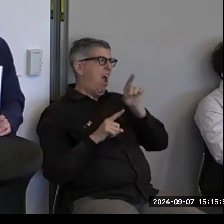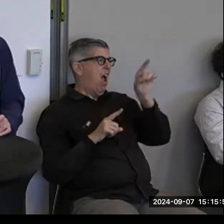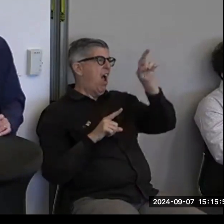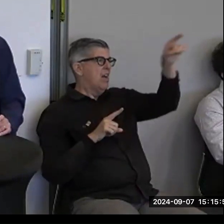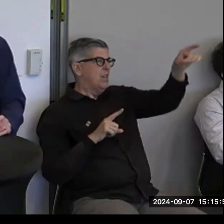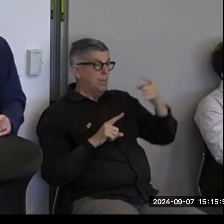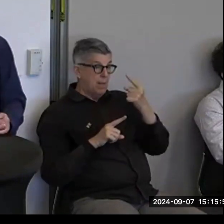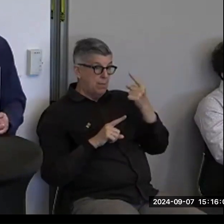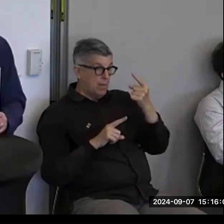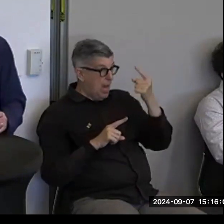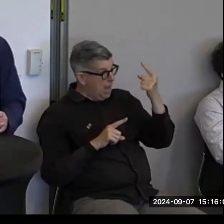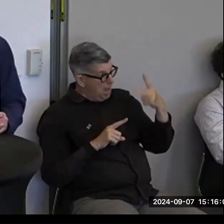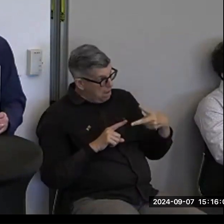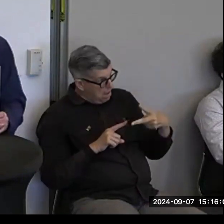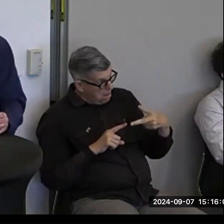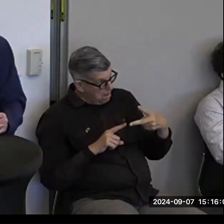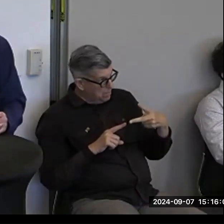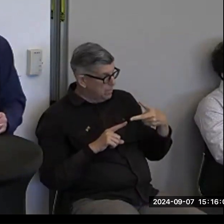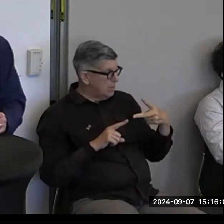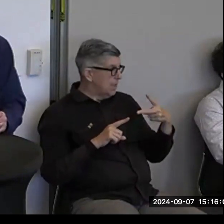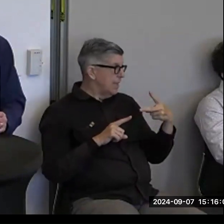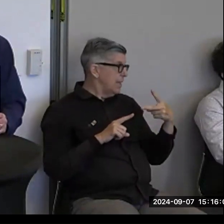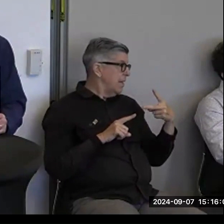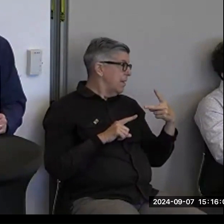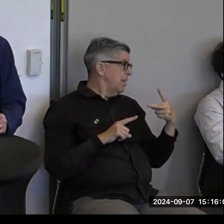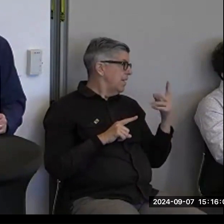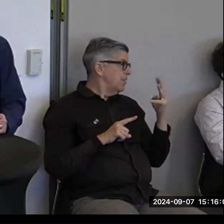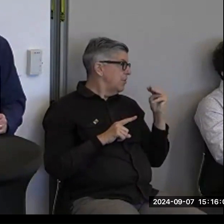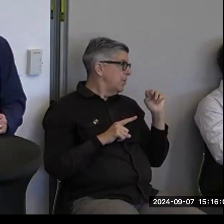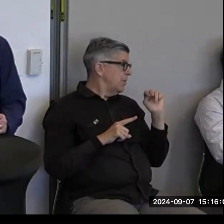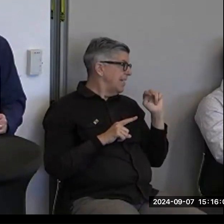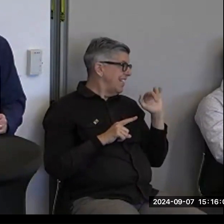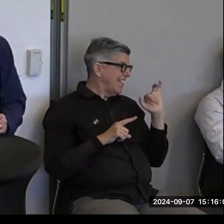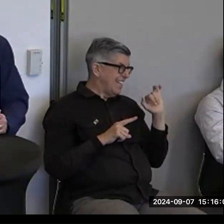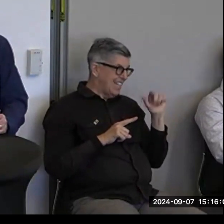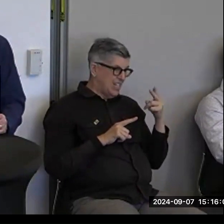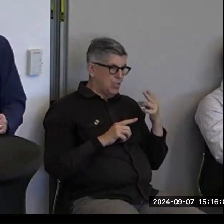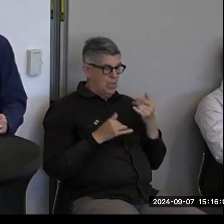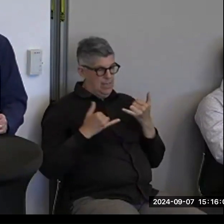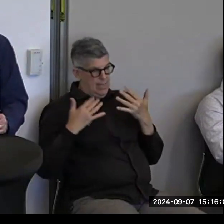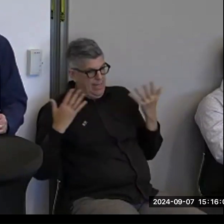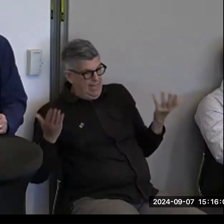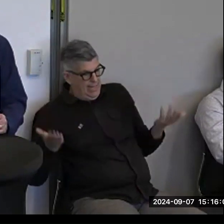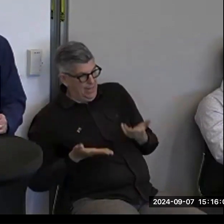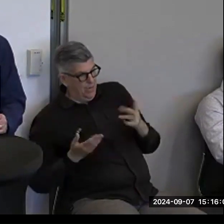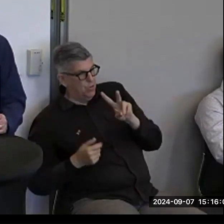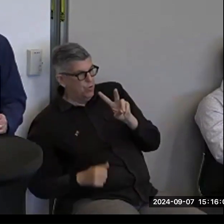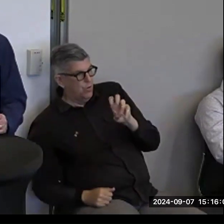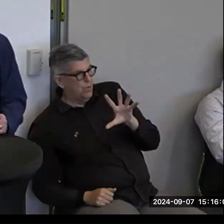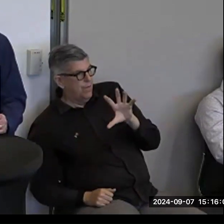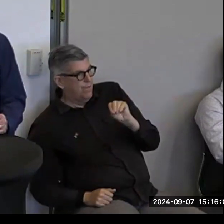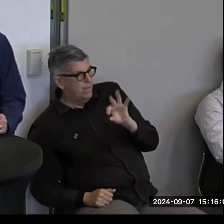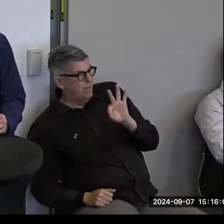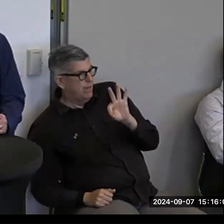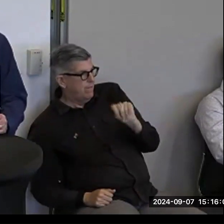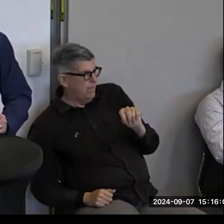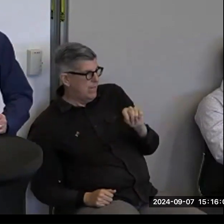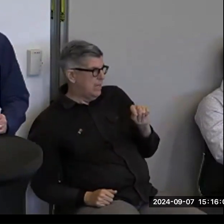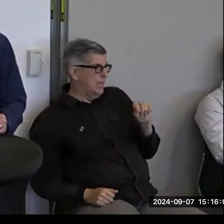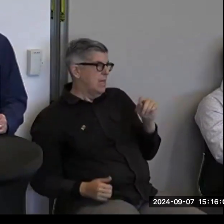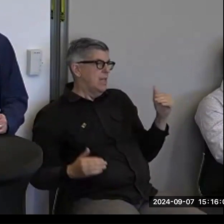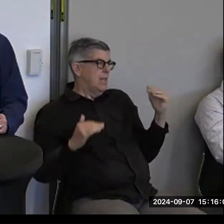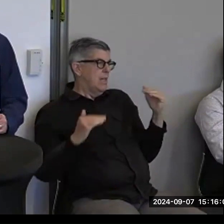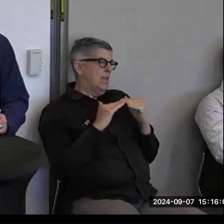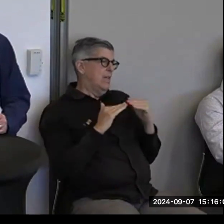or my line symbol. In this case, we have 250 feet to a nearly 2-inch long